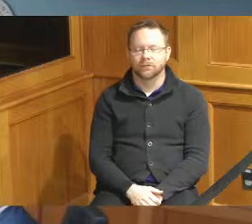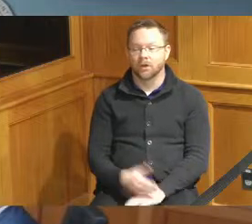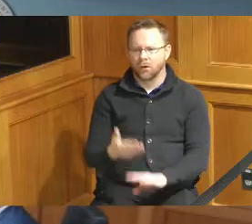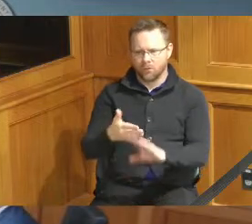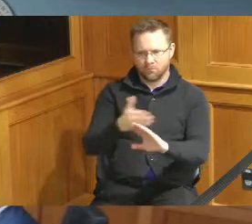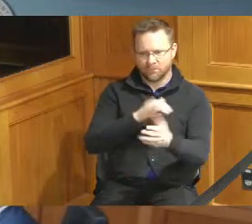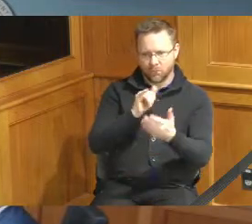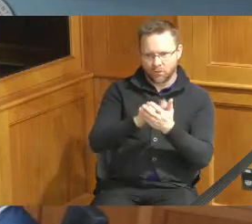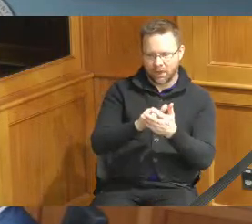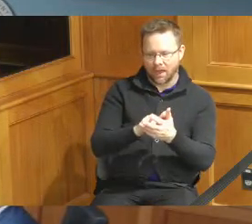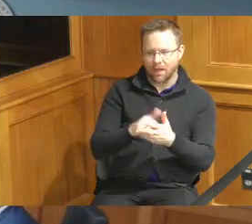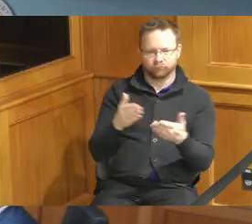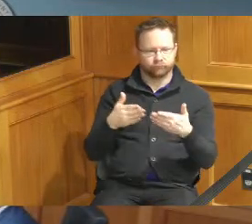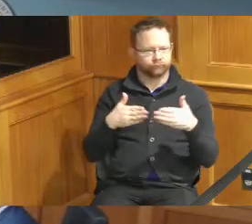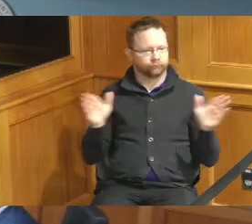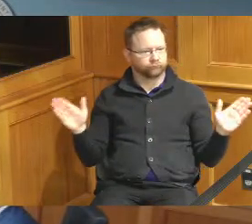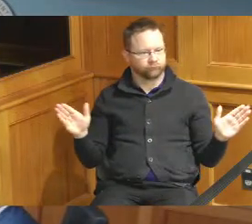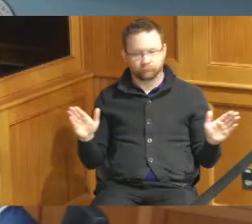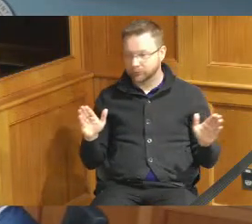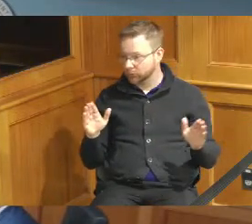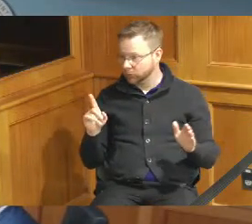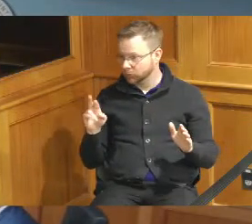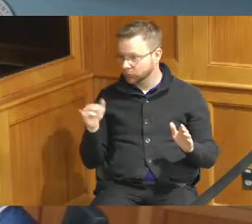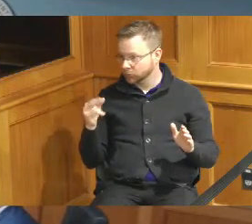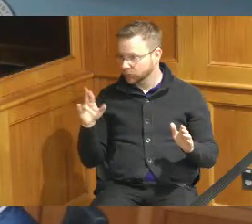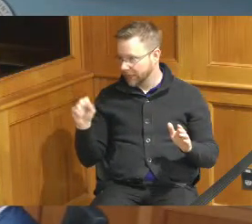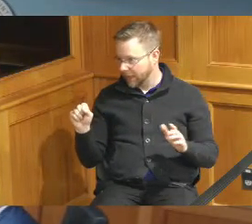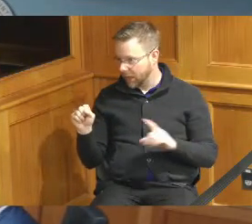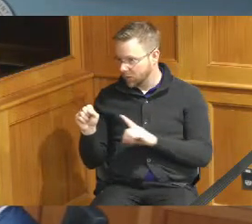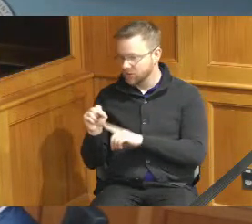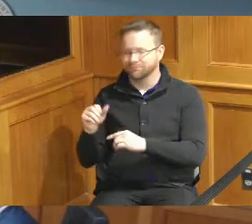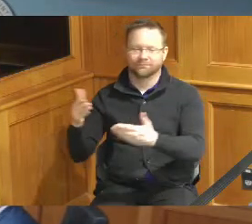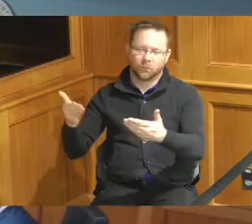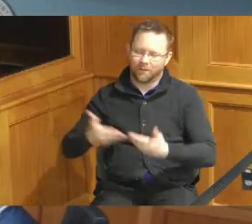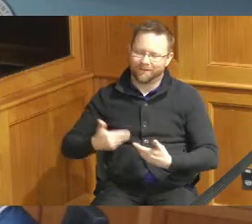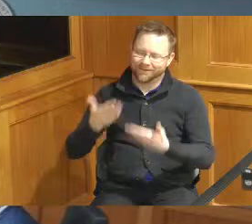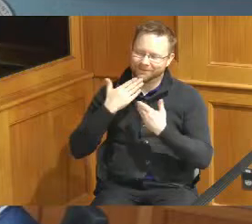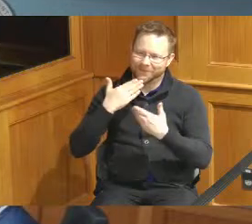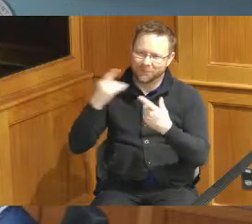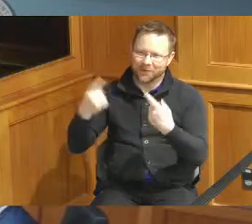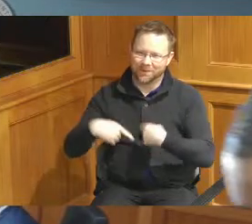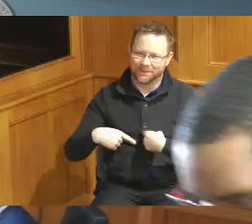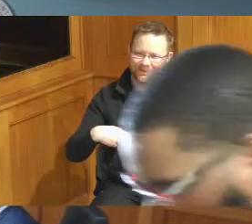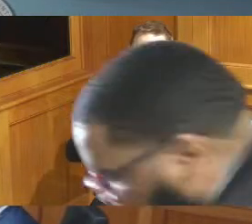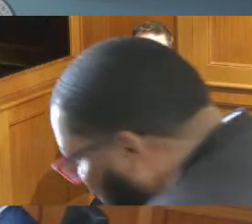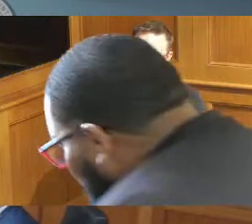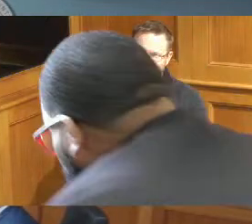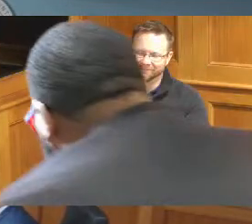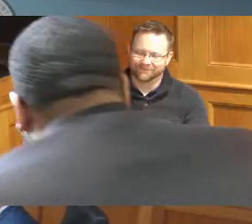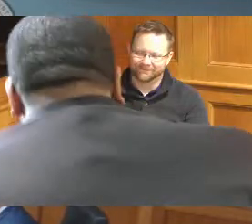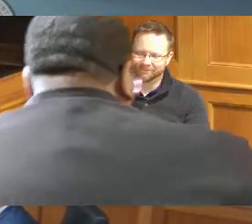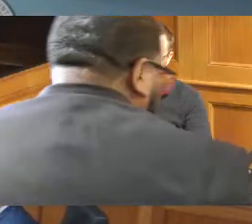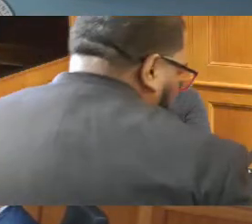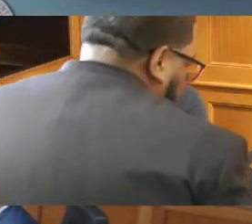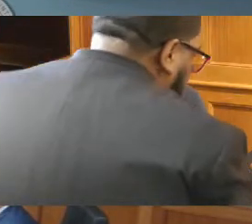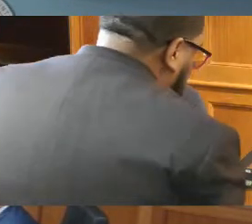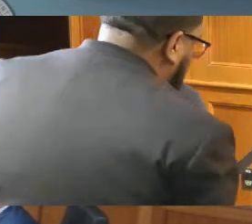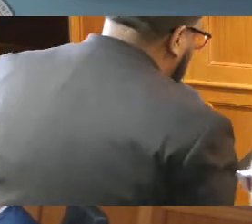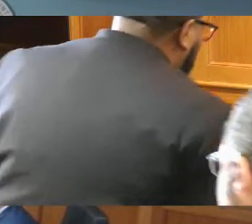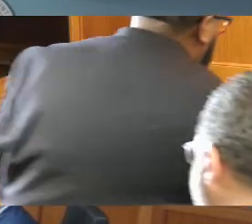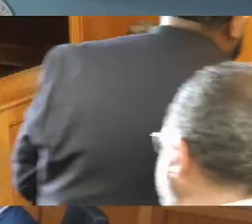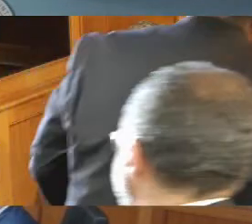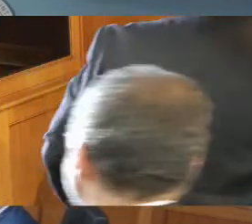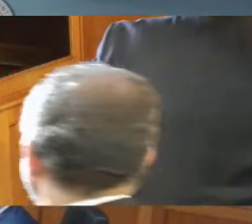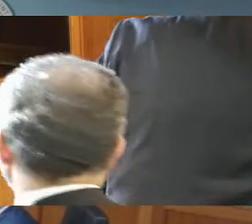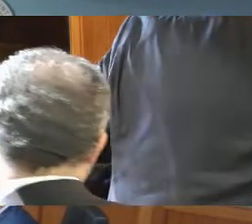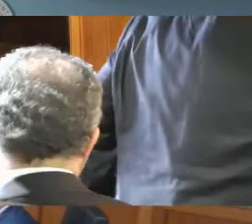I do that, I do want to open it up, though. Do you have anything to add? Welcome. Thank you for being here. From this description, you're